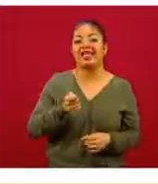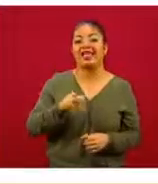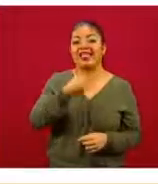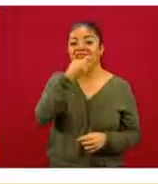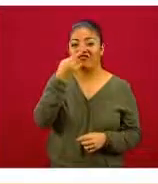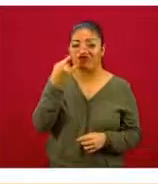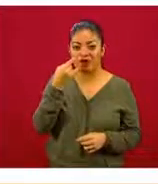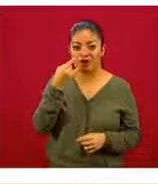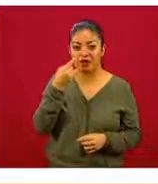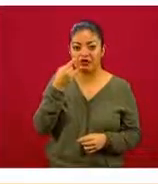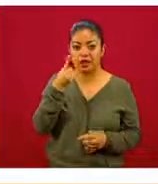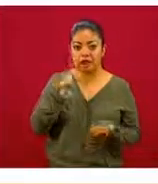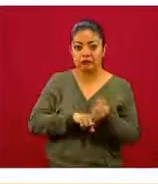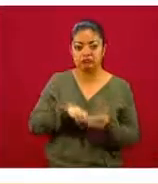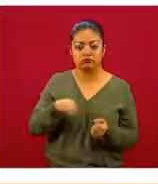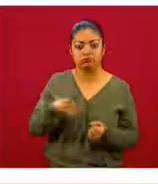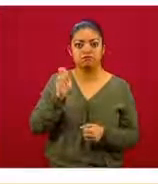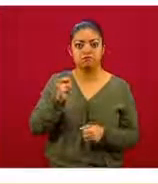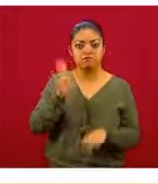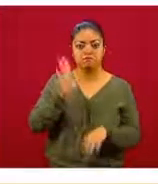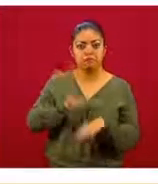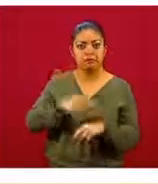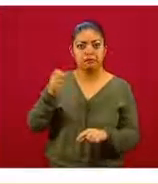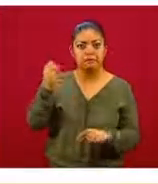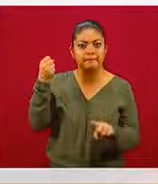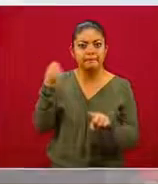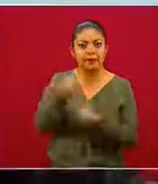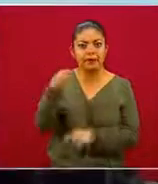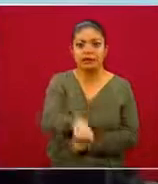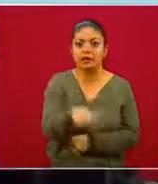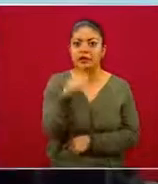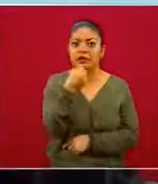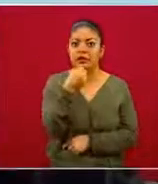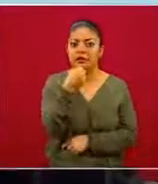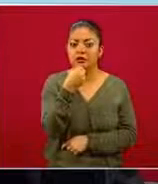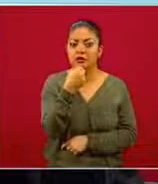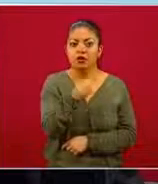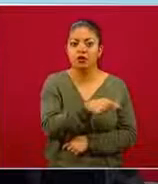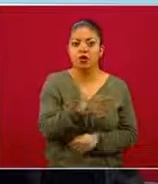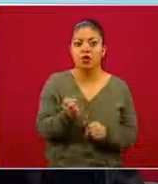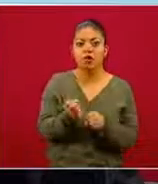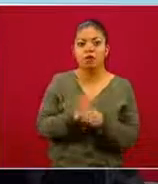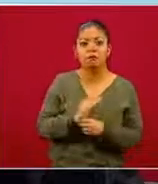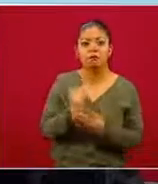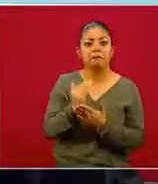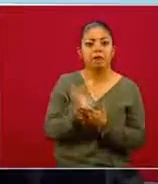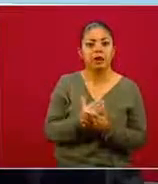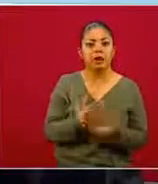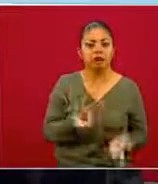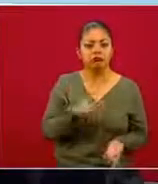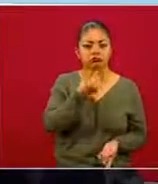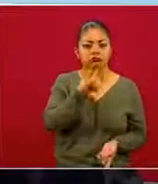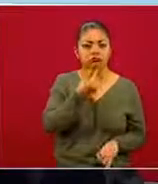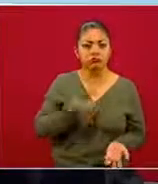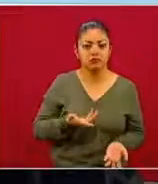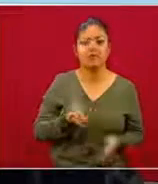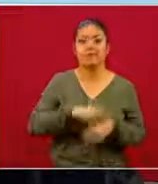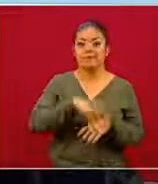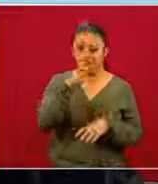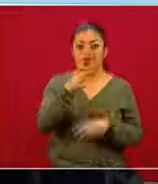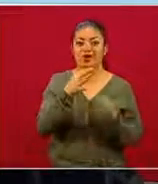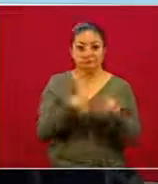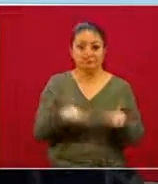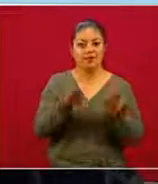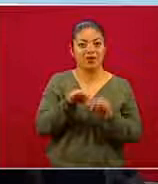we do a comparison between flu and COVID, we're going to see that flu hits children